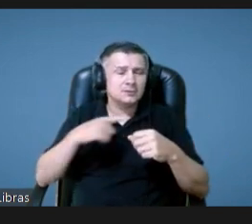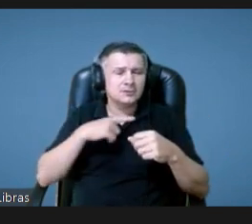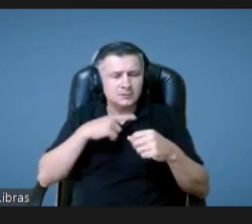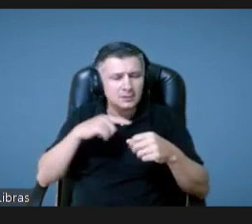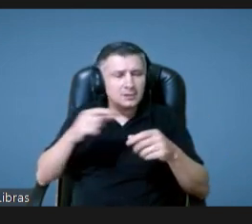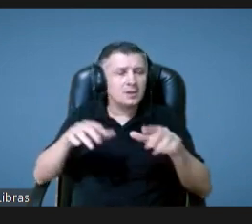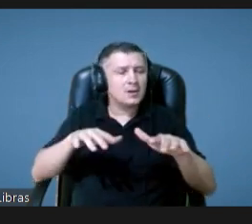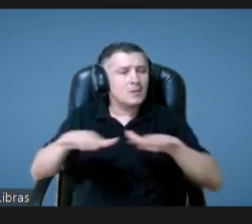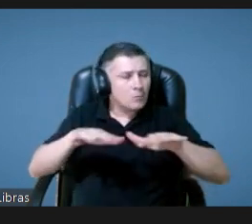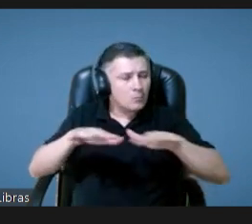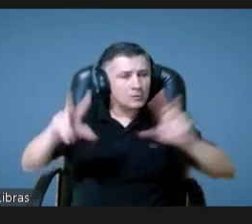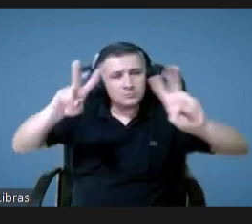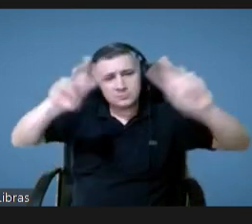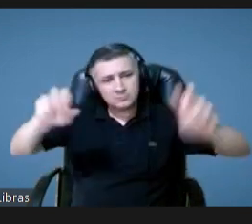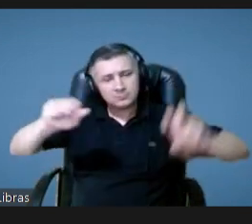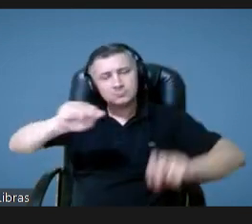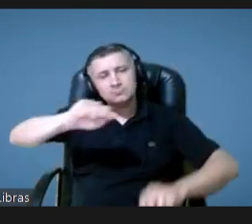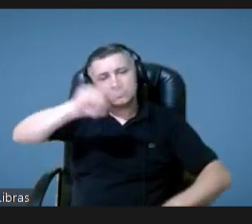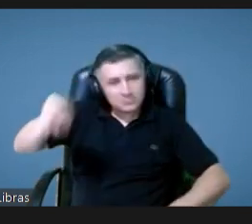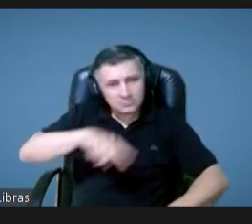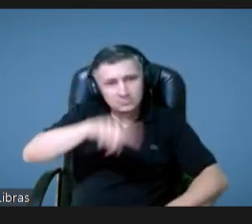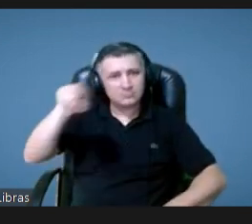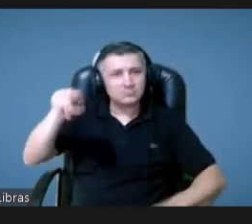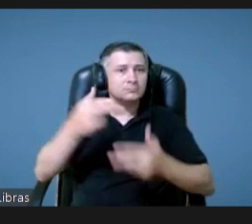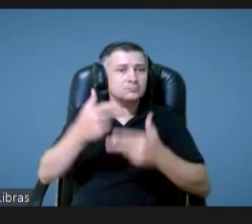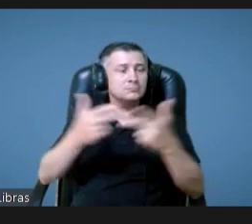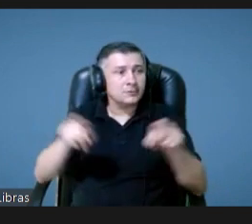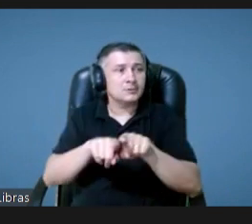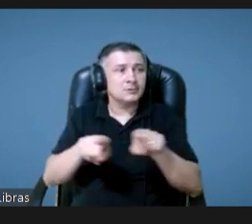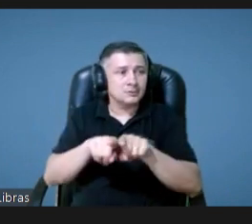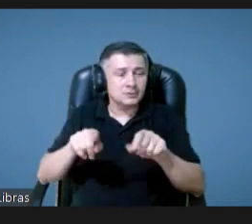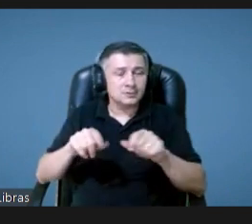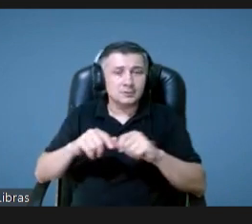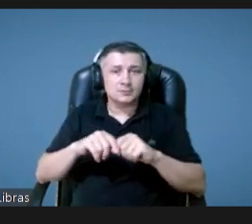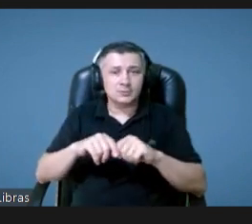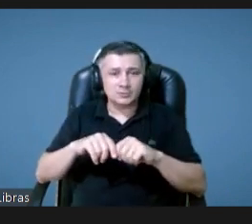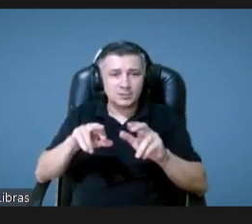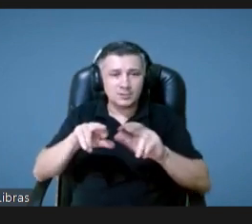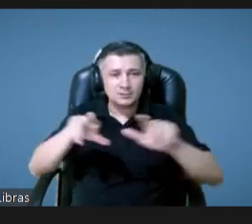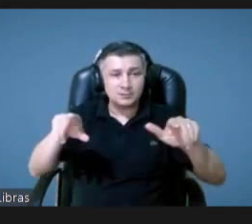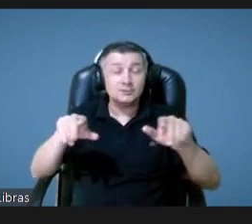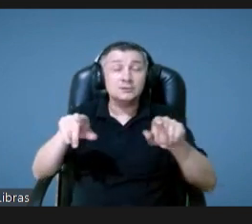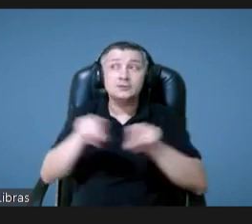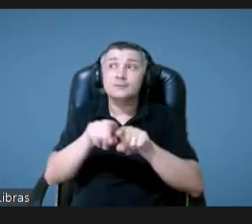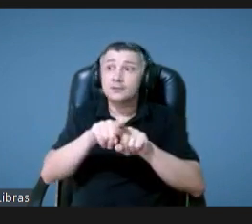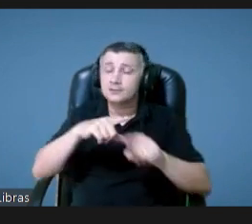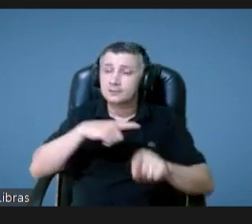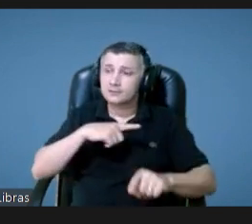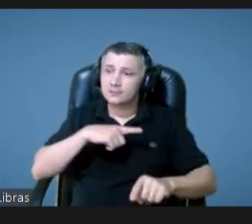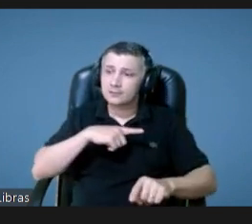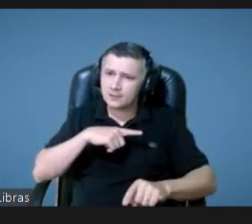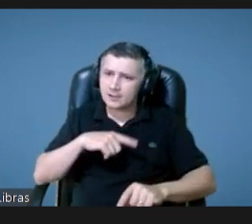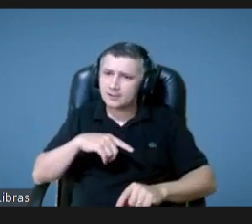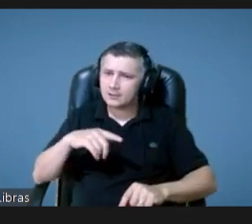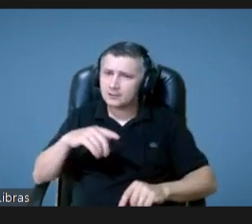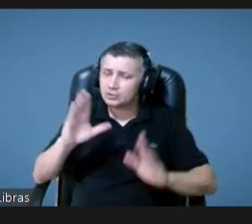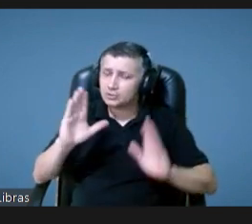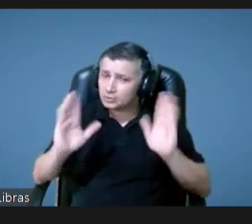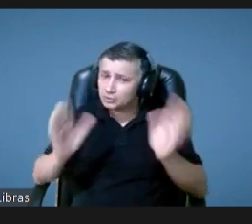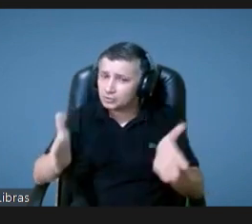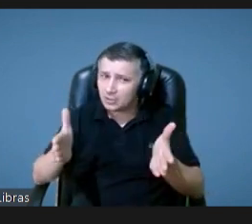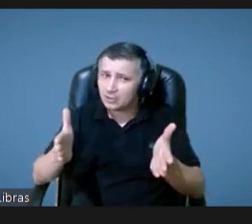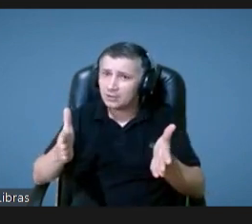In previous years, we have seen the cycles of the real estate development